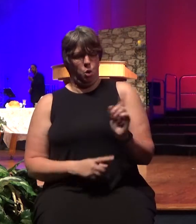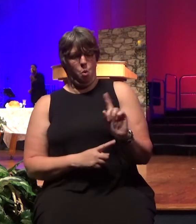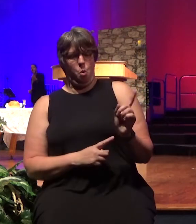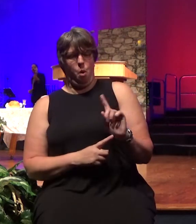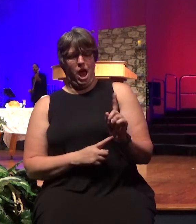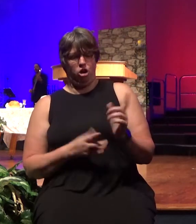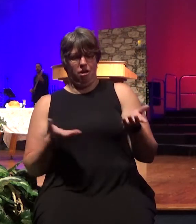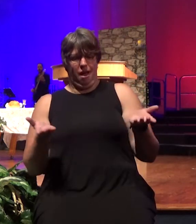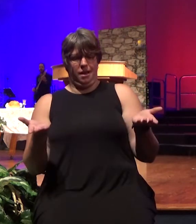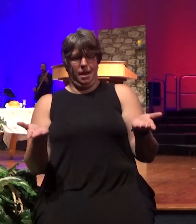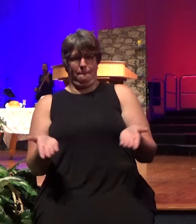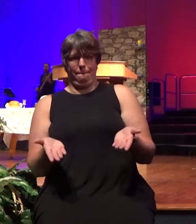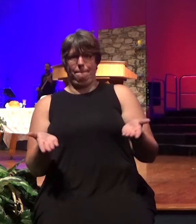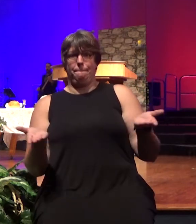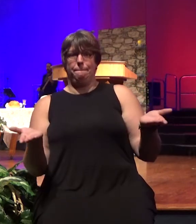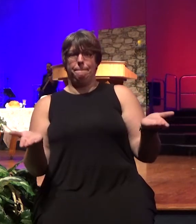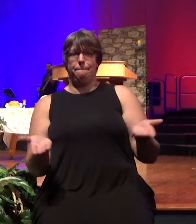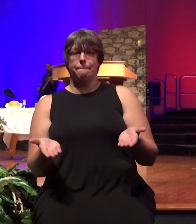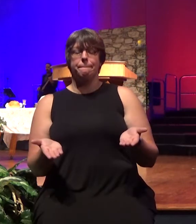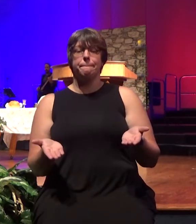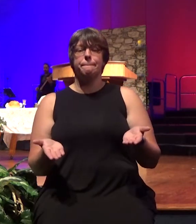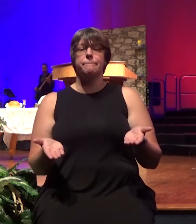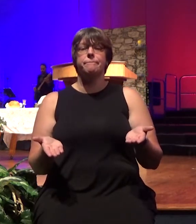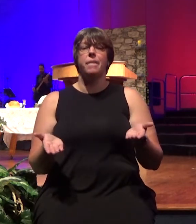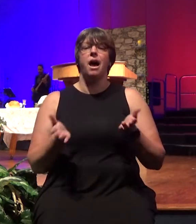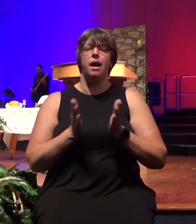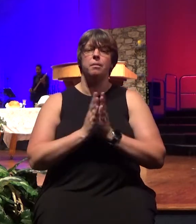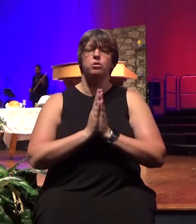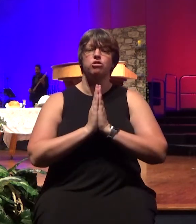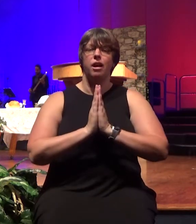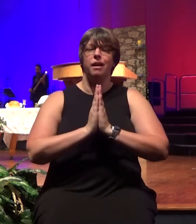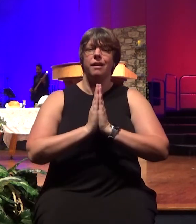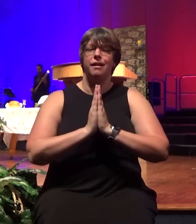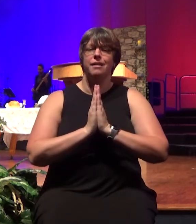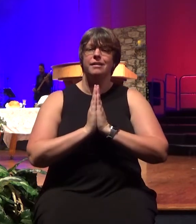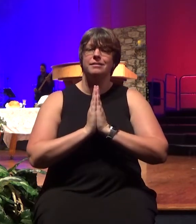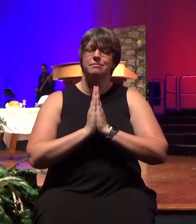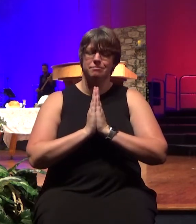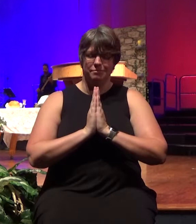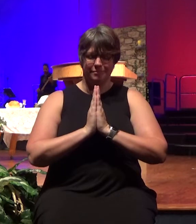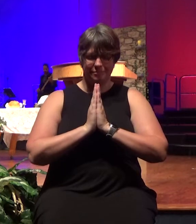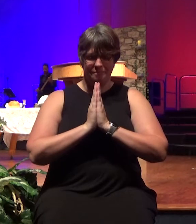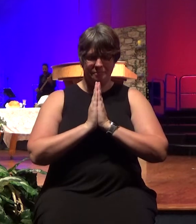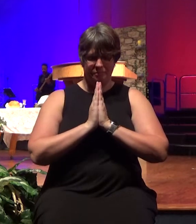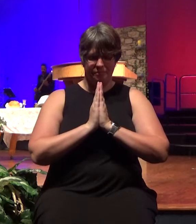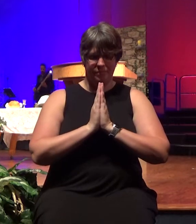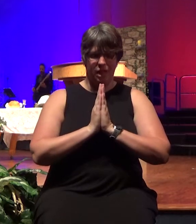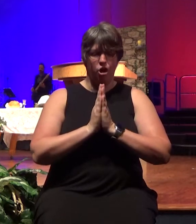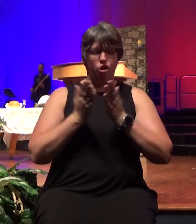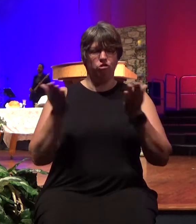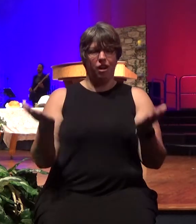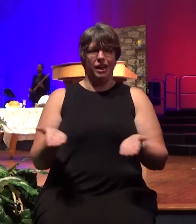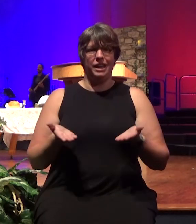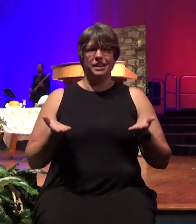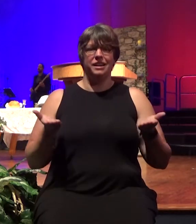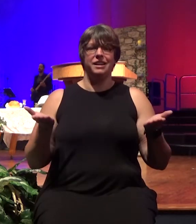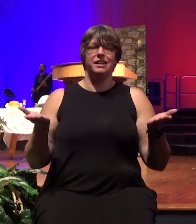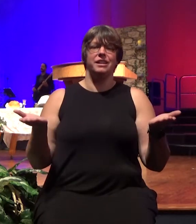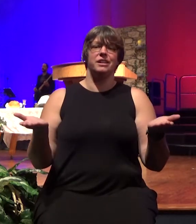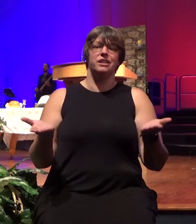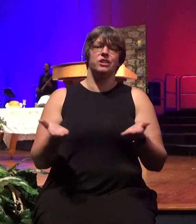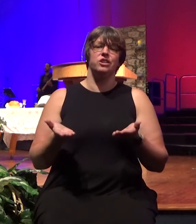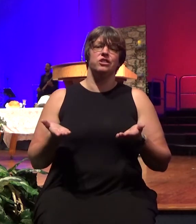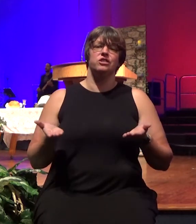deeper, my heart go deeper into my God. When